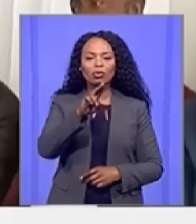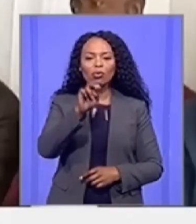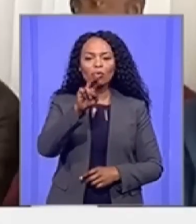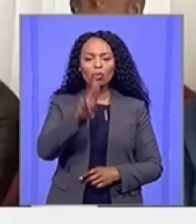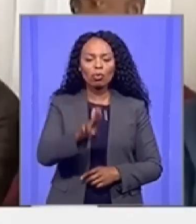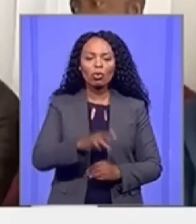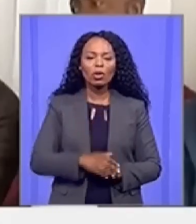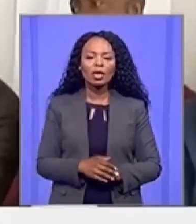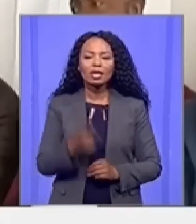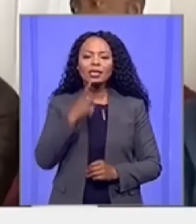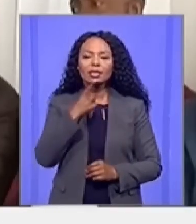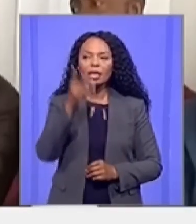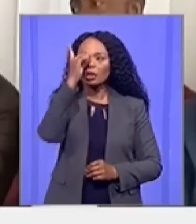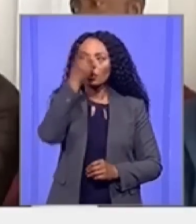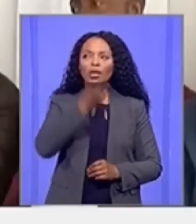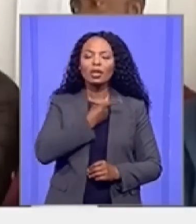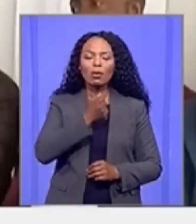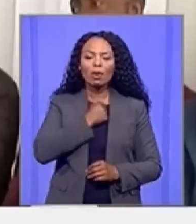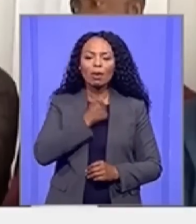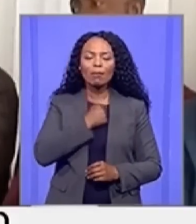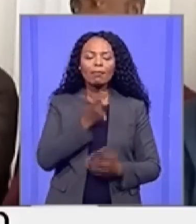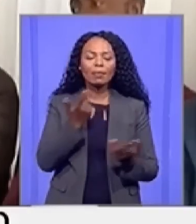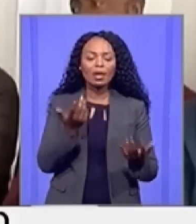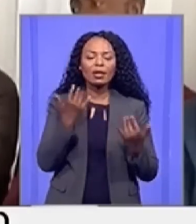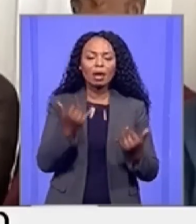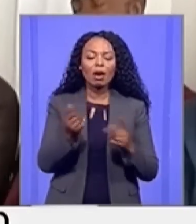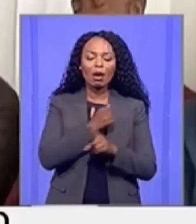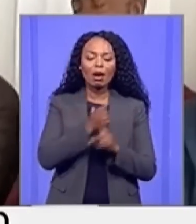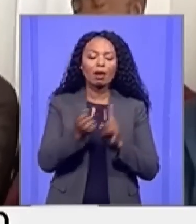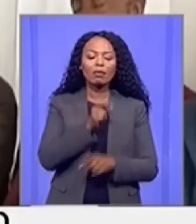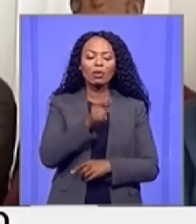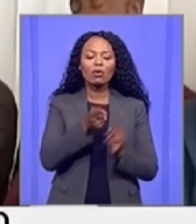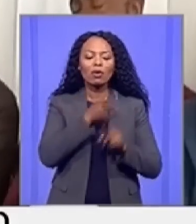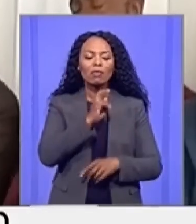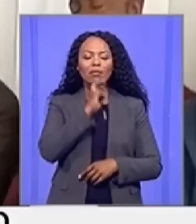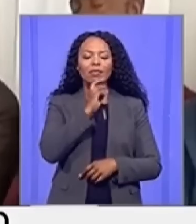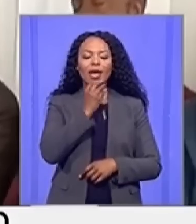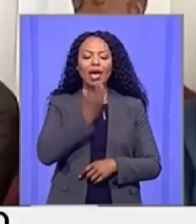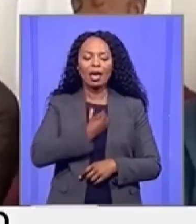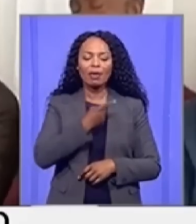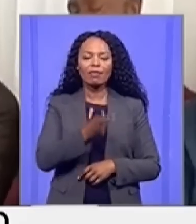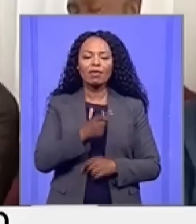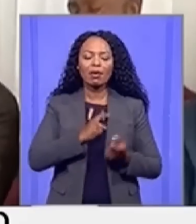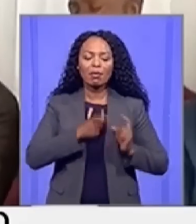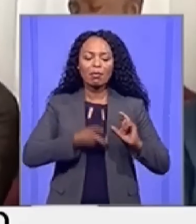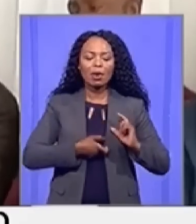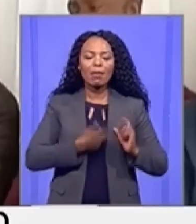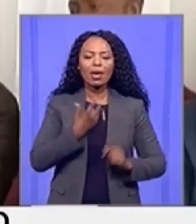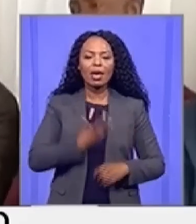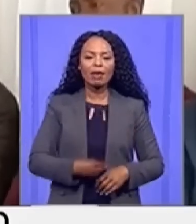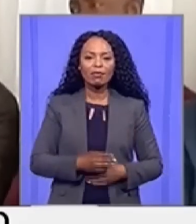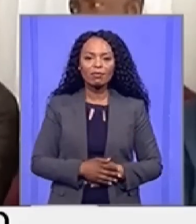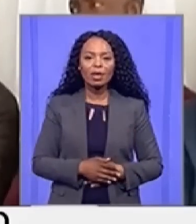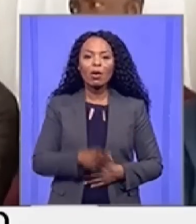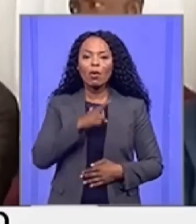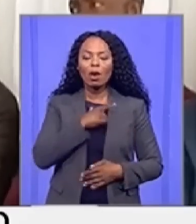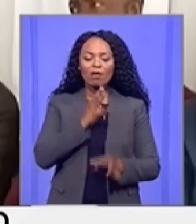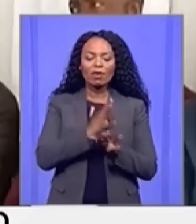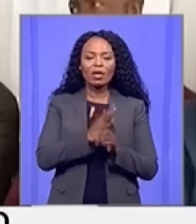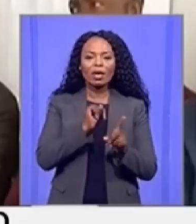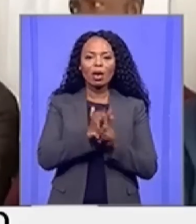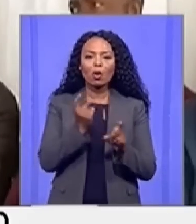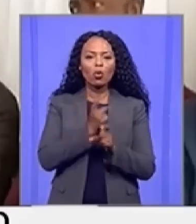mntanami ngiyahlukumezekile. O re ntate wa hae o ile a mo bolella hore o thefuleile haholo maikutlong. O re ntate wa hae e ne le motho ya bua